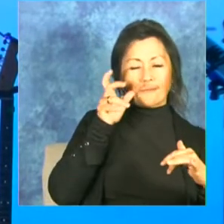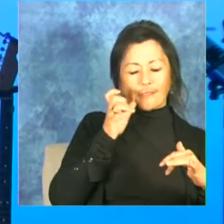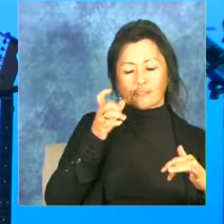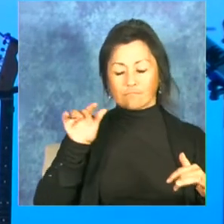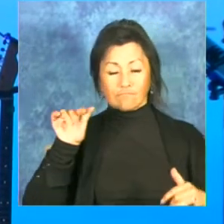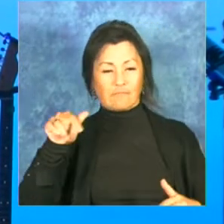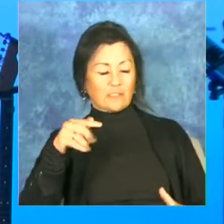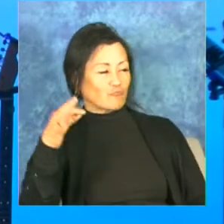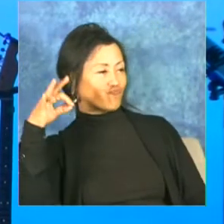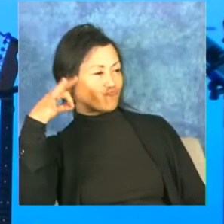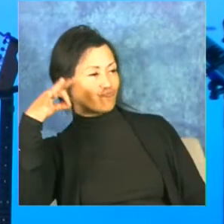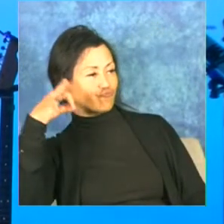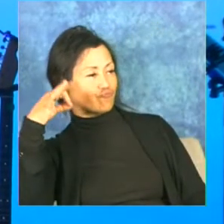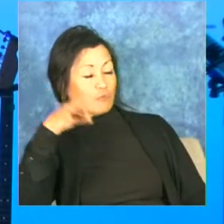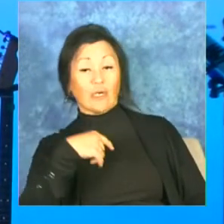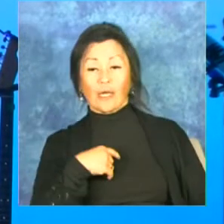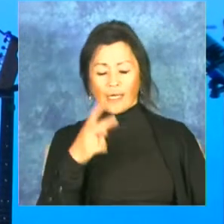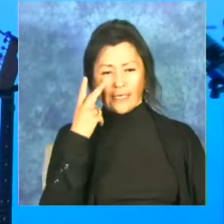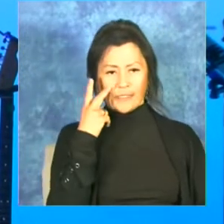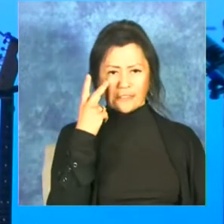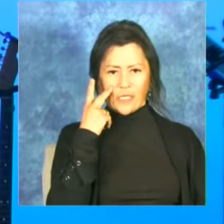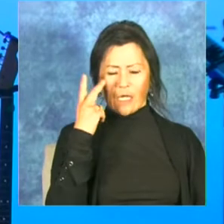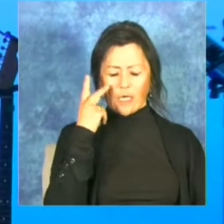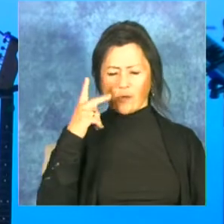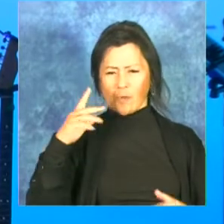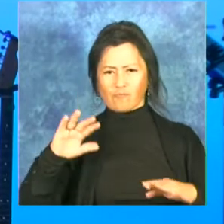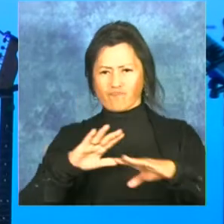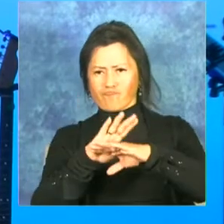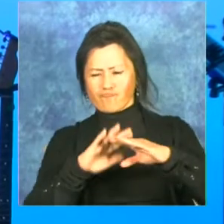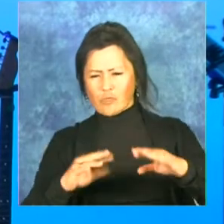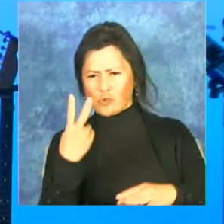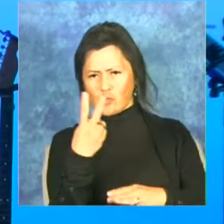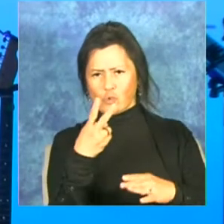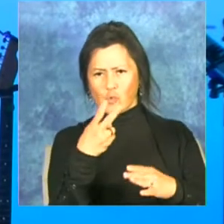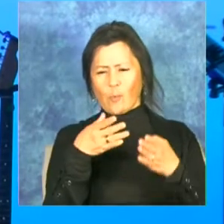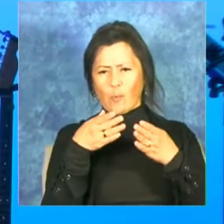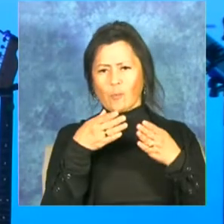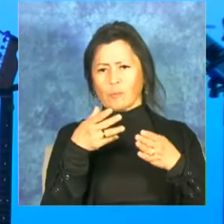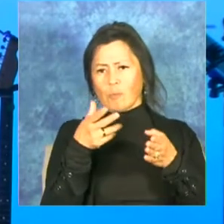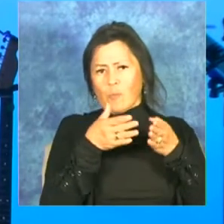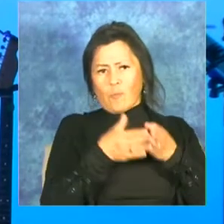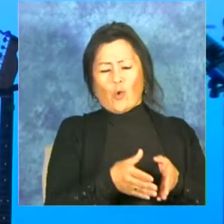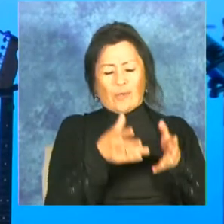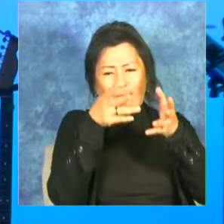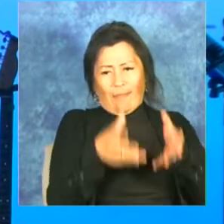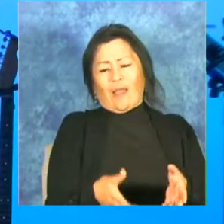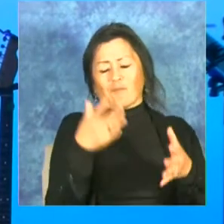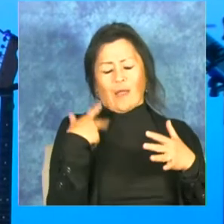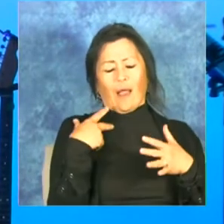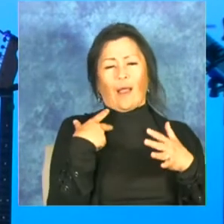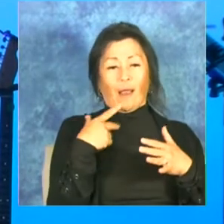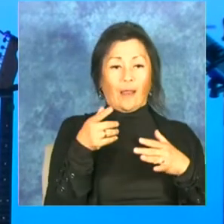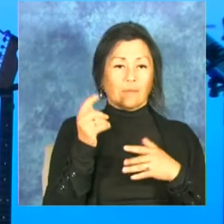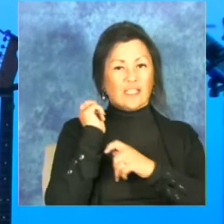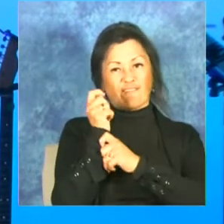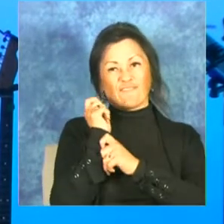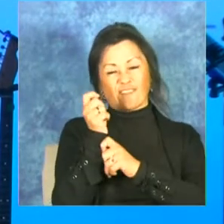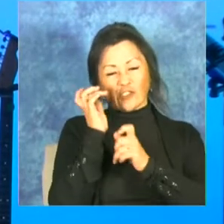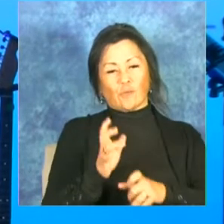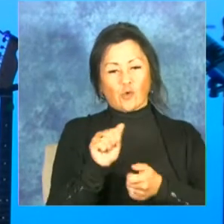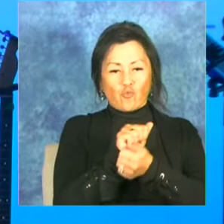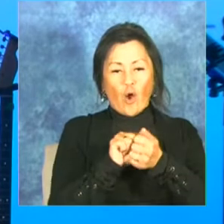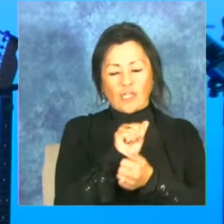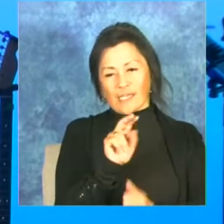God. He saw at the water's edge two boats left there by the fishermen who were washing their